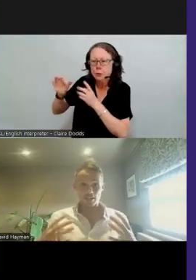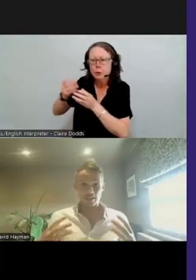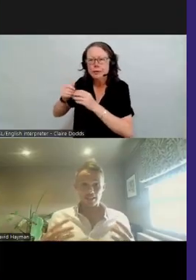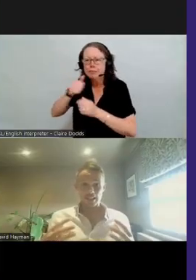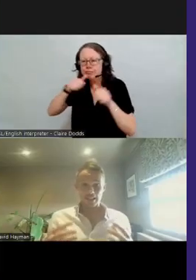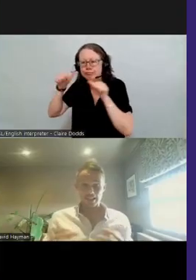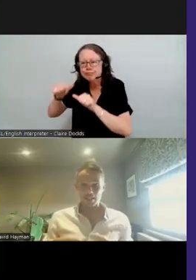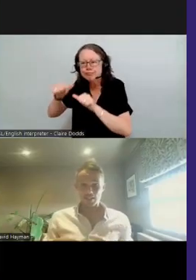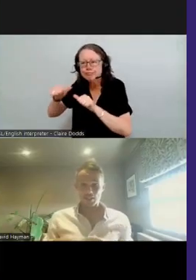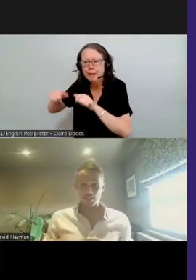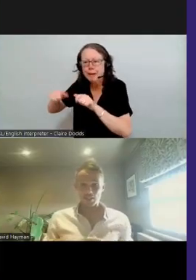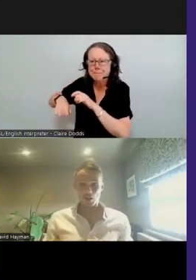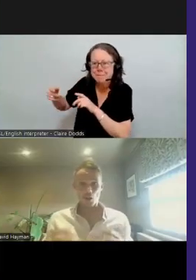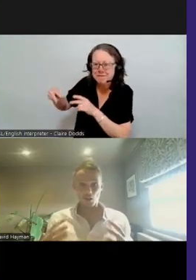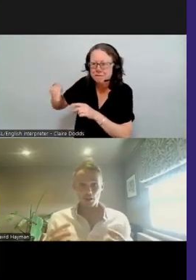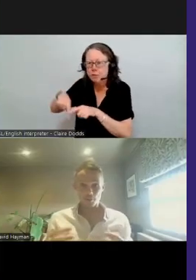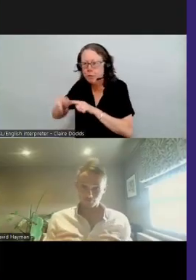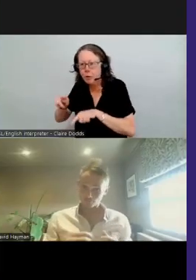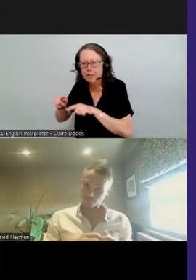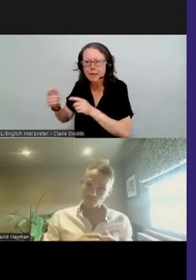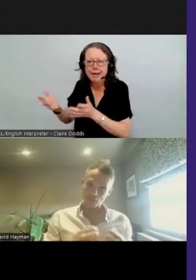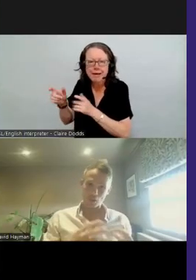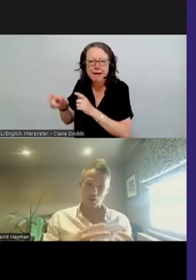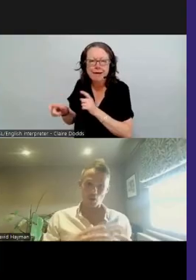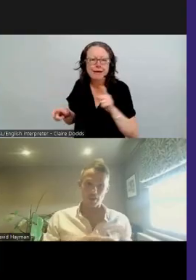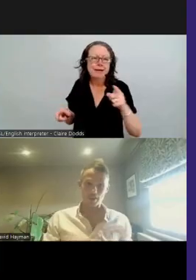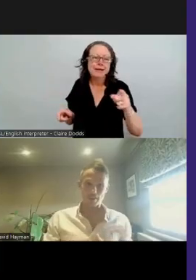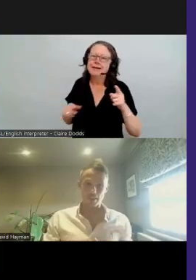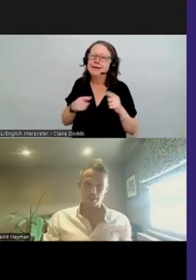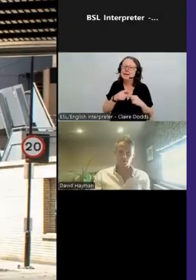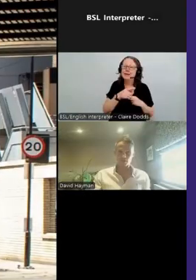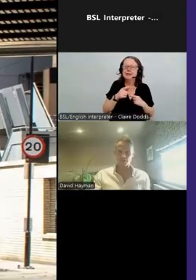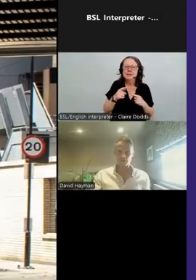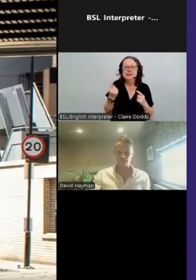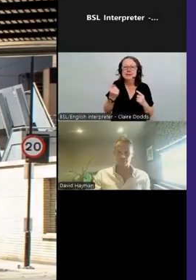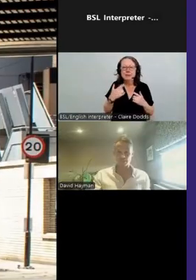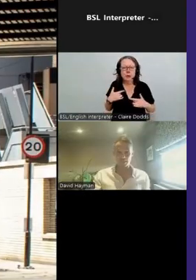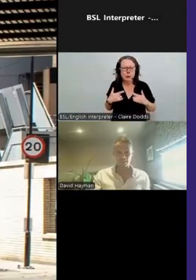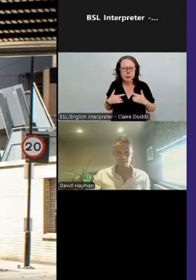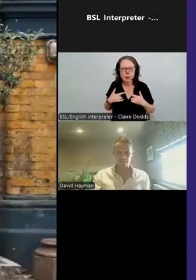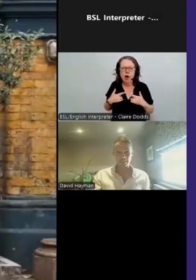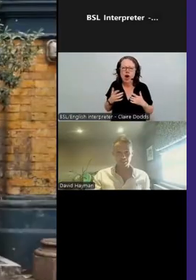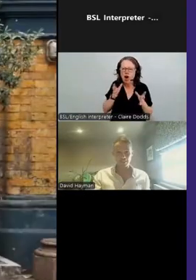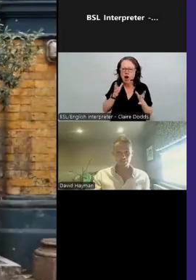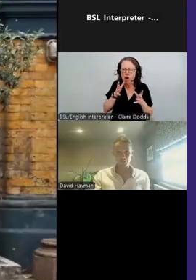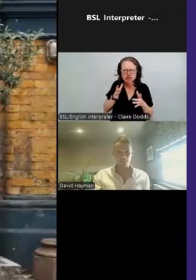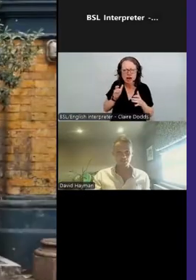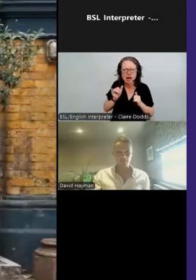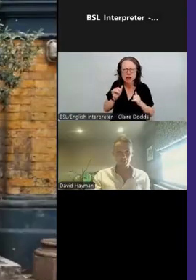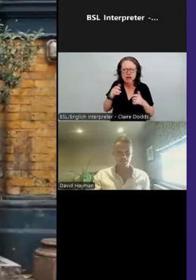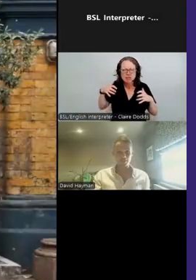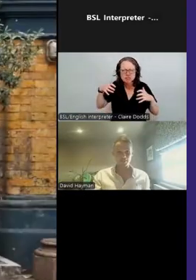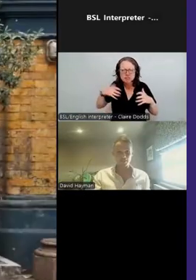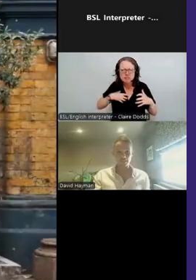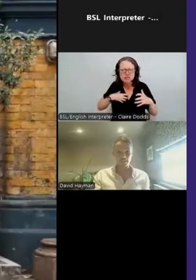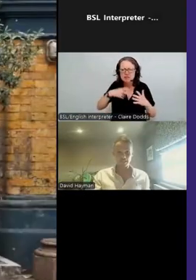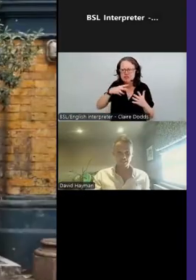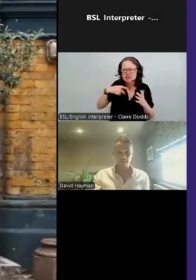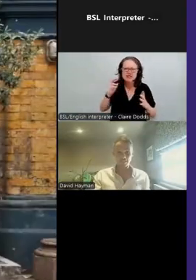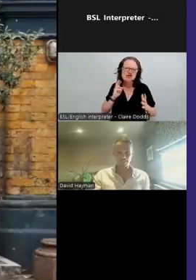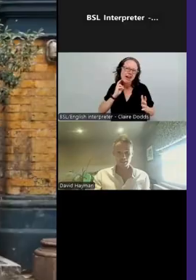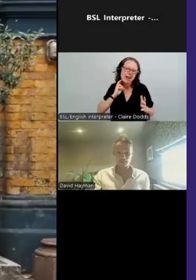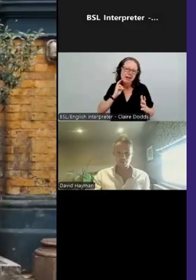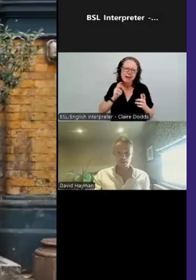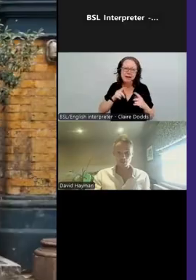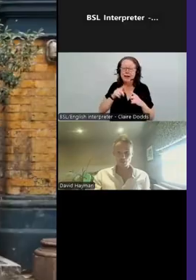who's really interested in horror, going all in on their passions through reading Dracula. Somebody's interested in